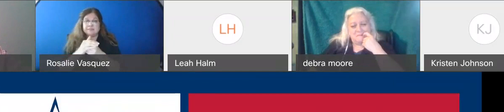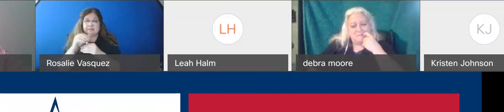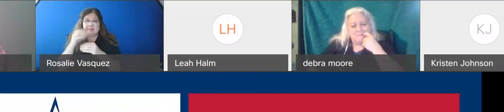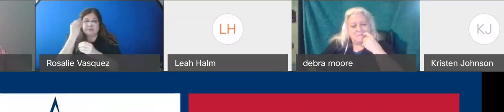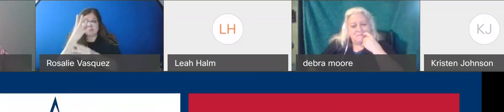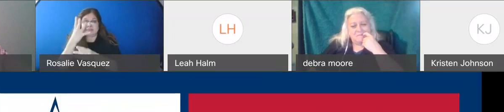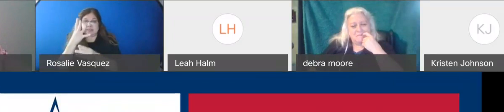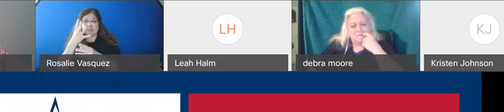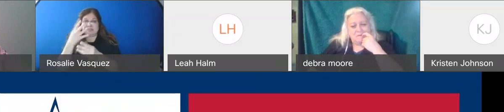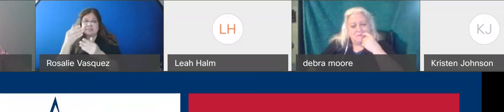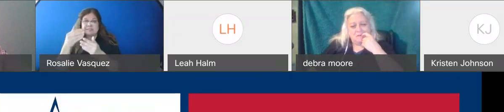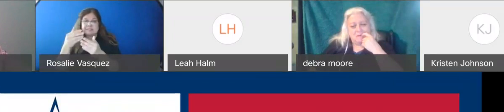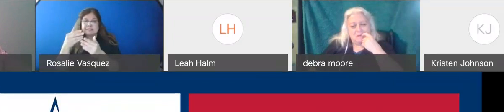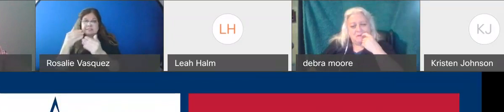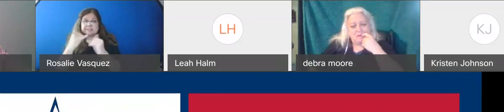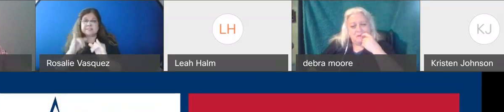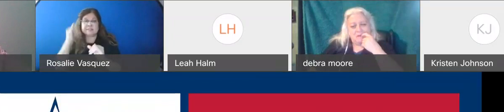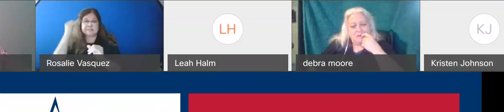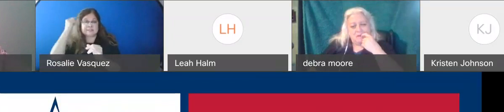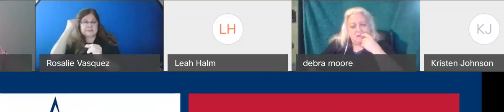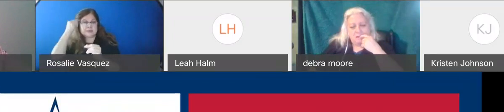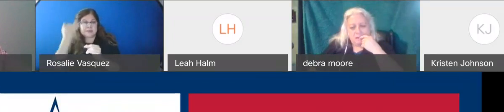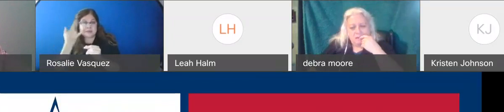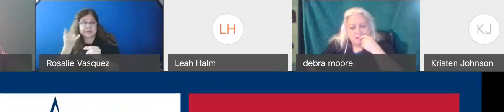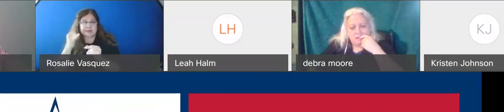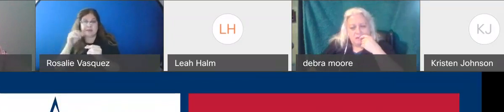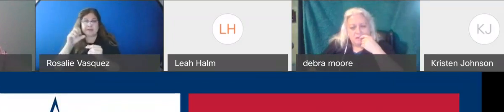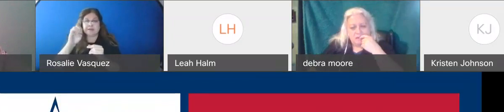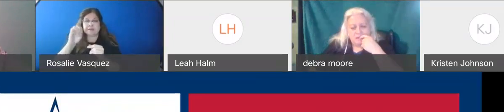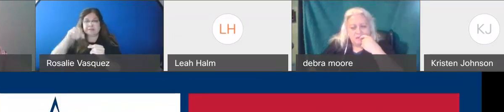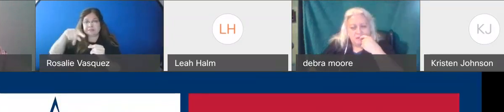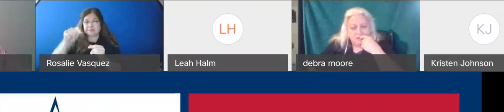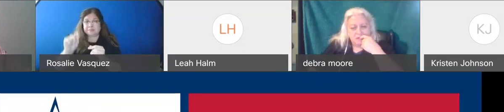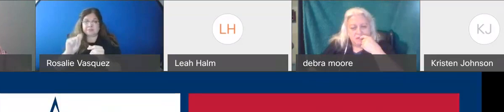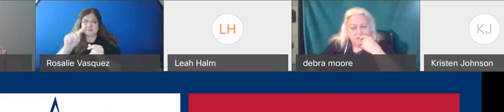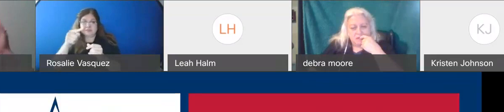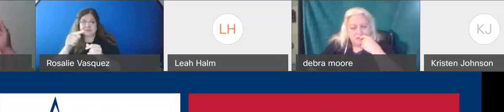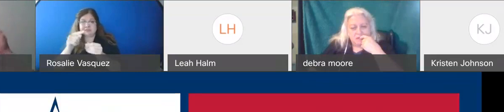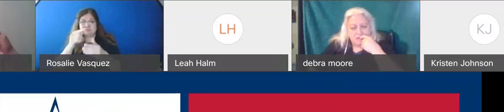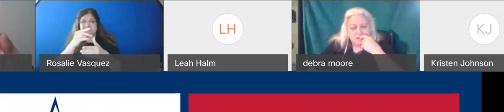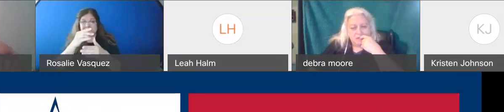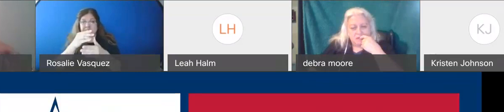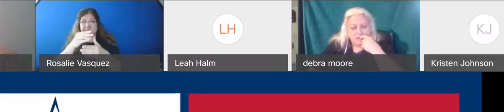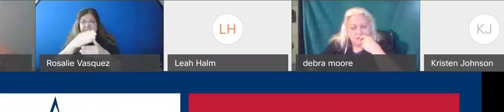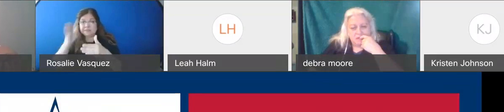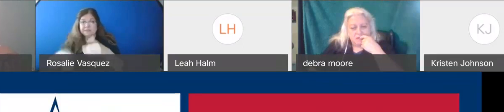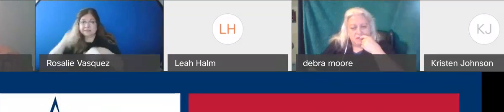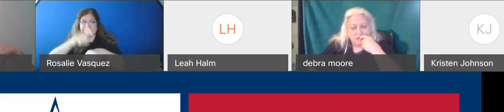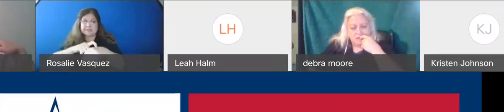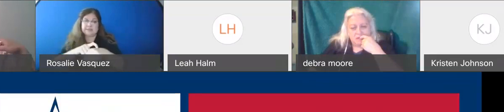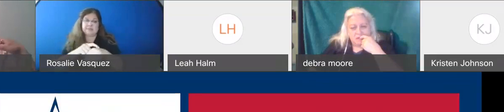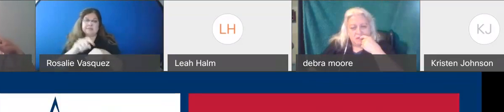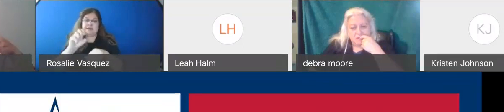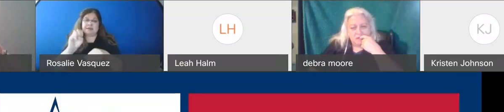fresh in your mind right now. And like I said, September 1st is the deadline. This is also the September 1st deadline